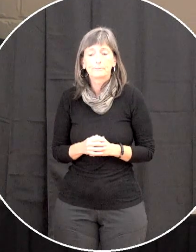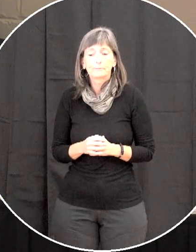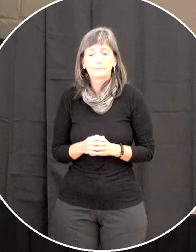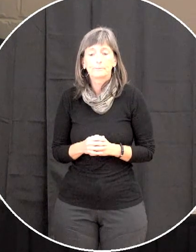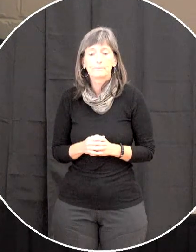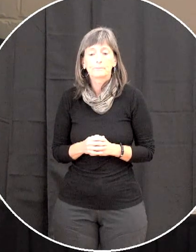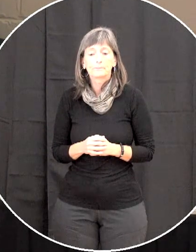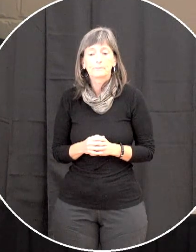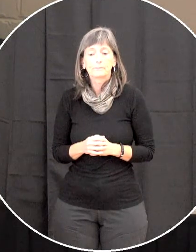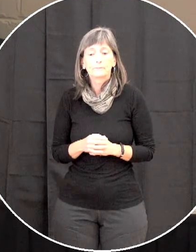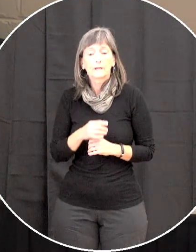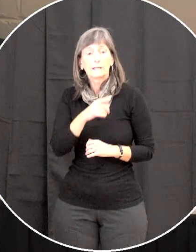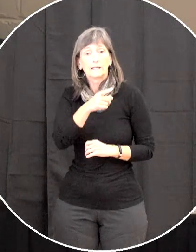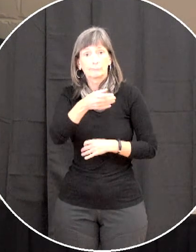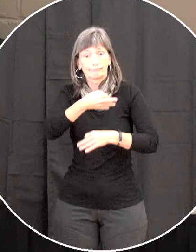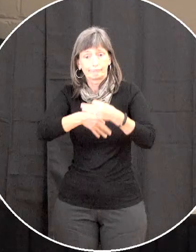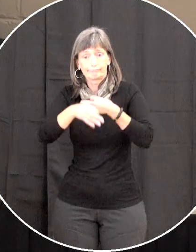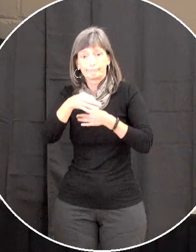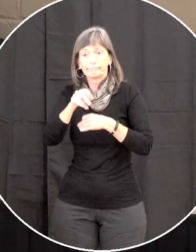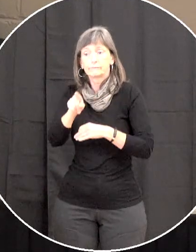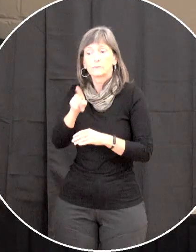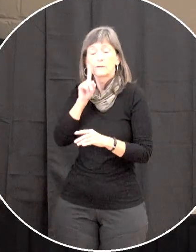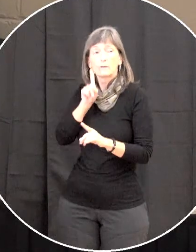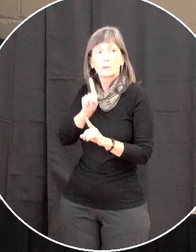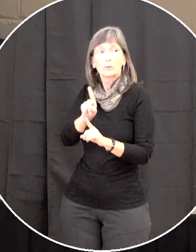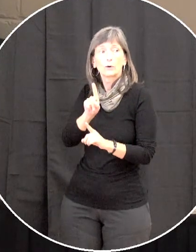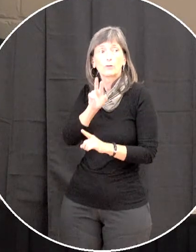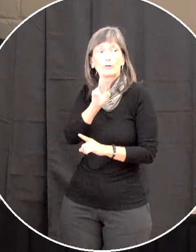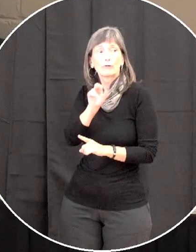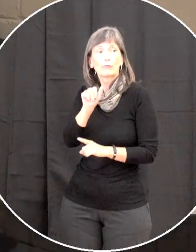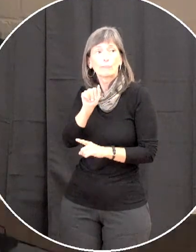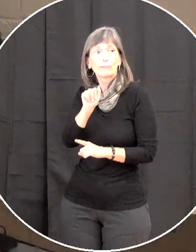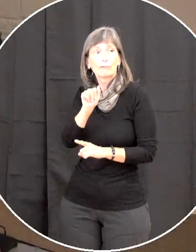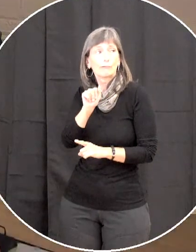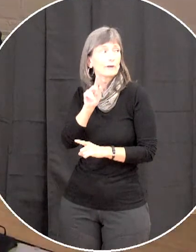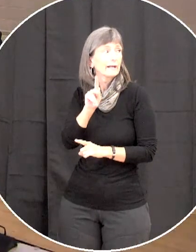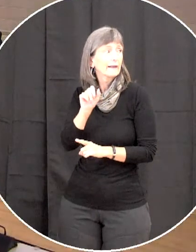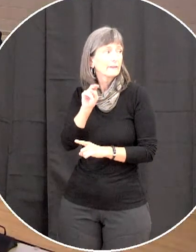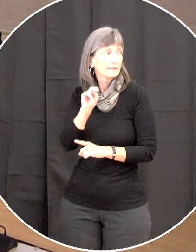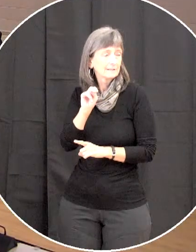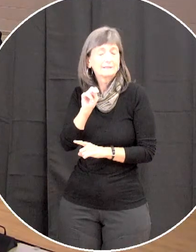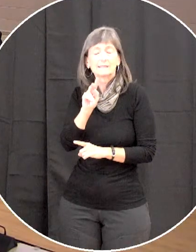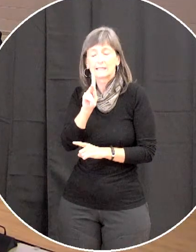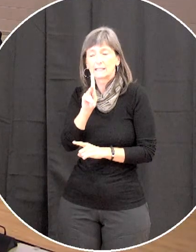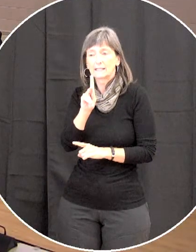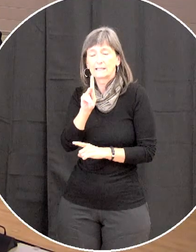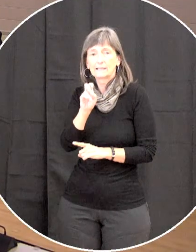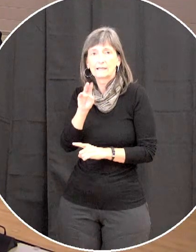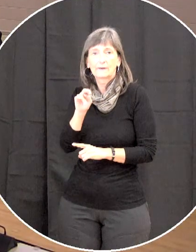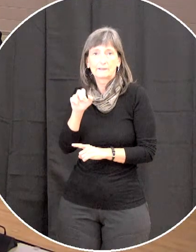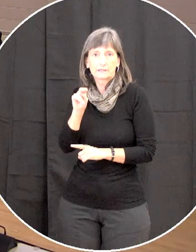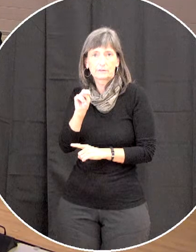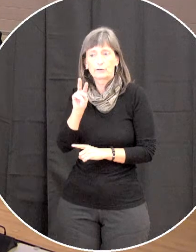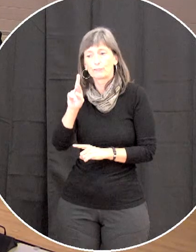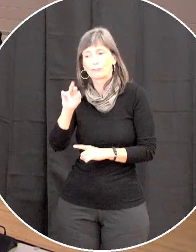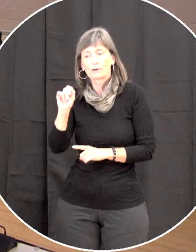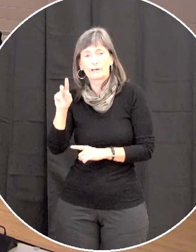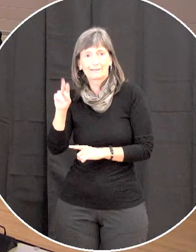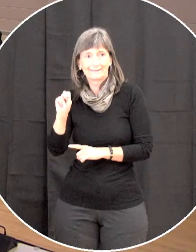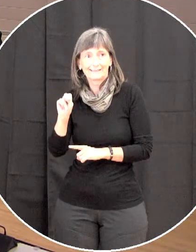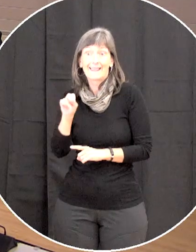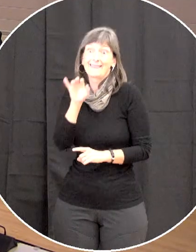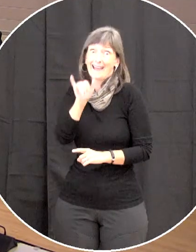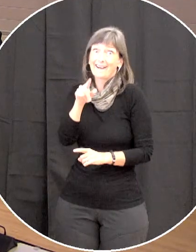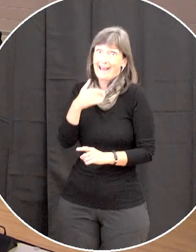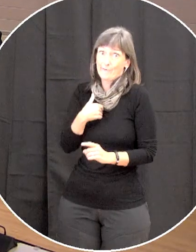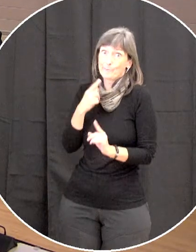he has got a stand-in, and Trustee Ryan, Kevin, sir. Thank you, Mr. Chair, and this time I do have my notes.